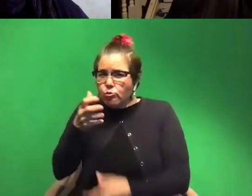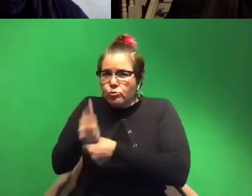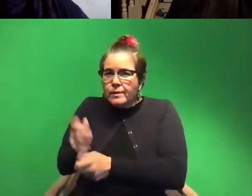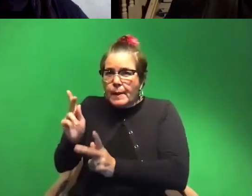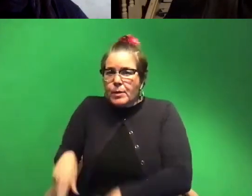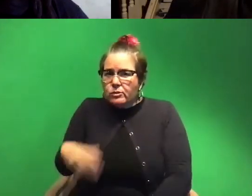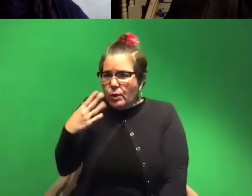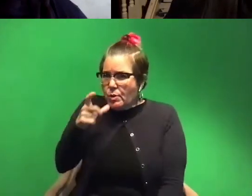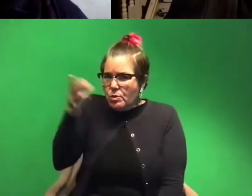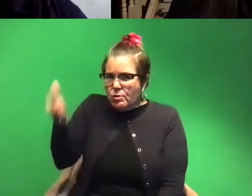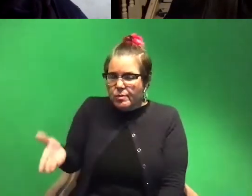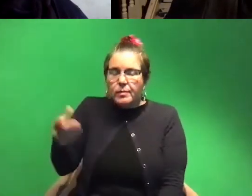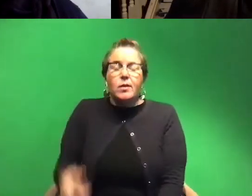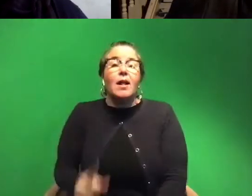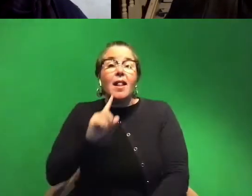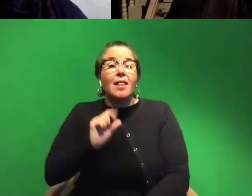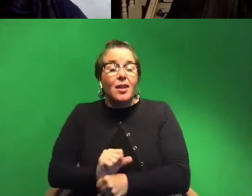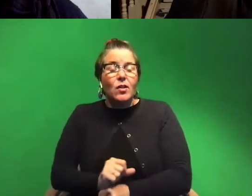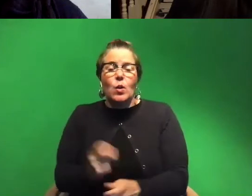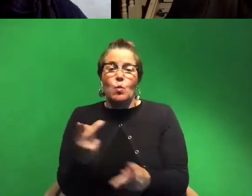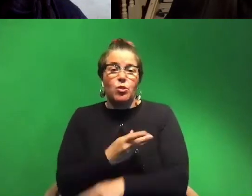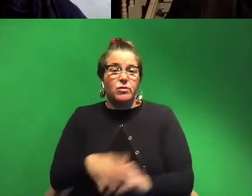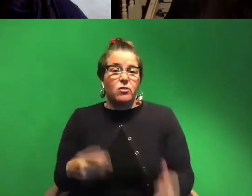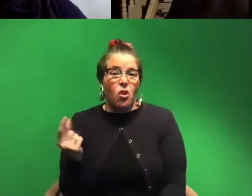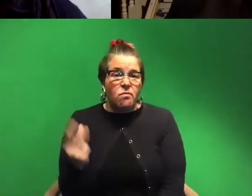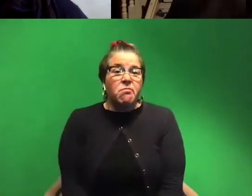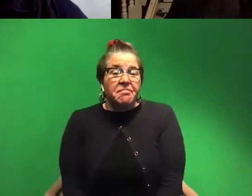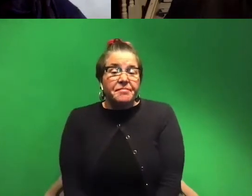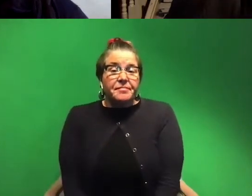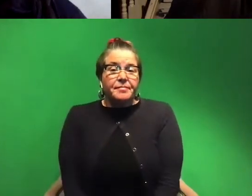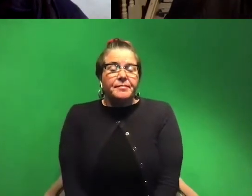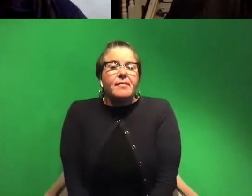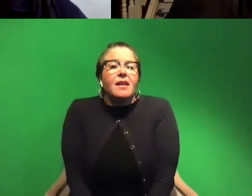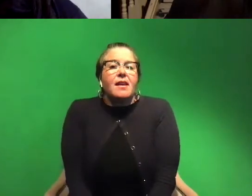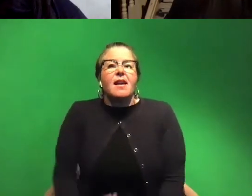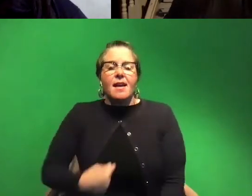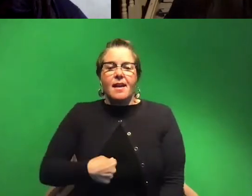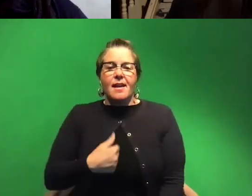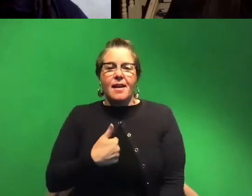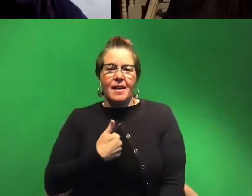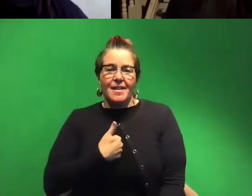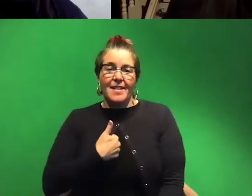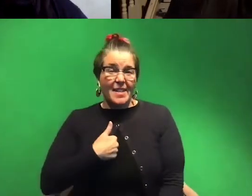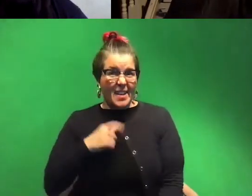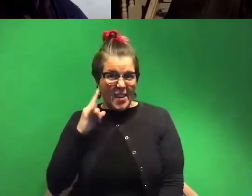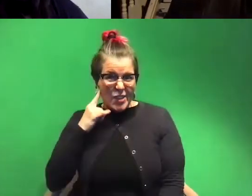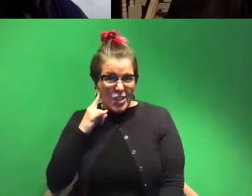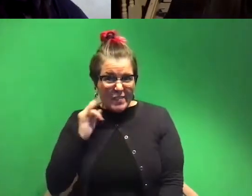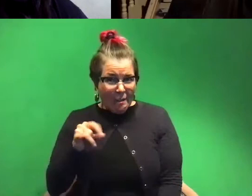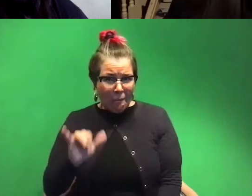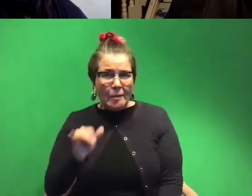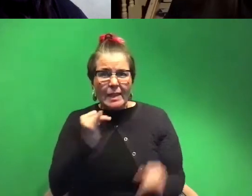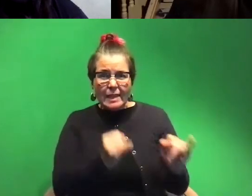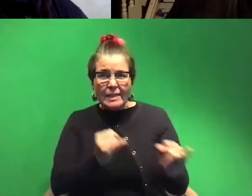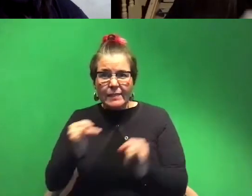know you. So they literally are worse than a dog. I've never heard of the individual.